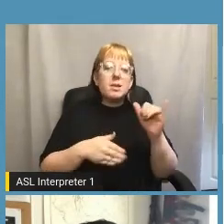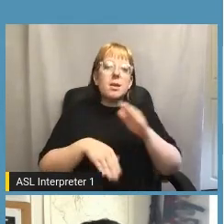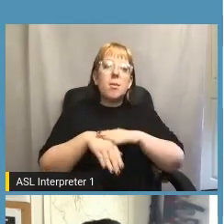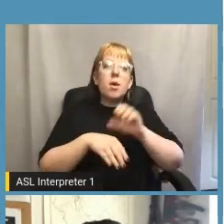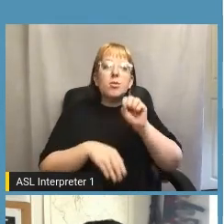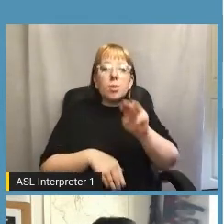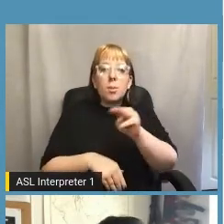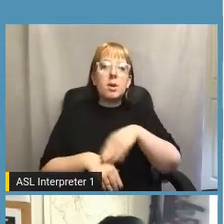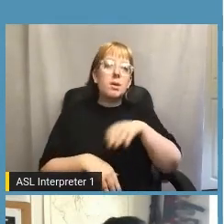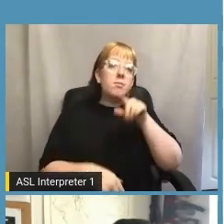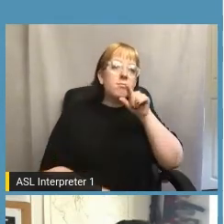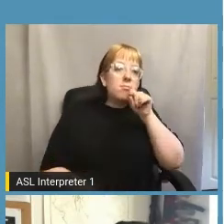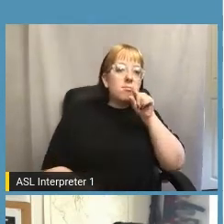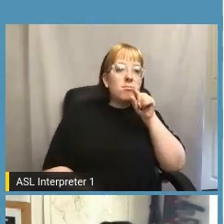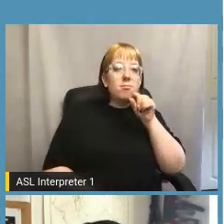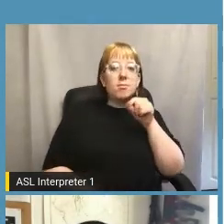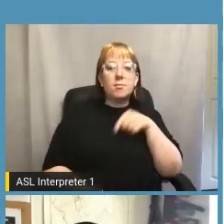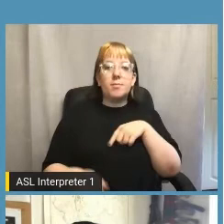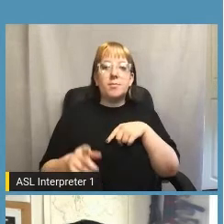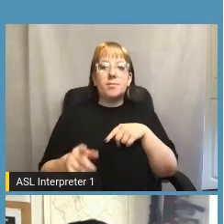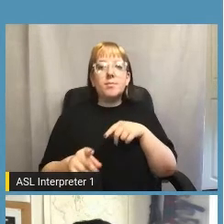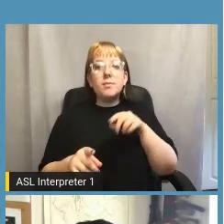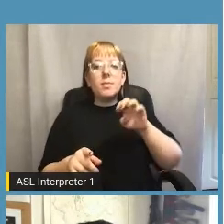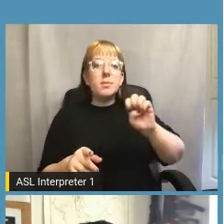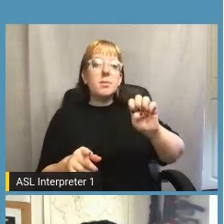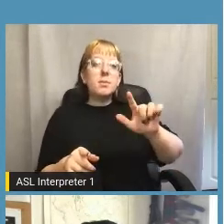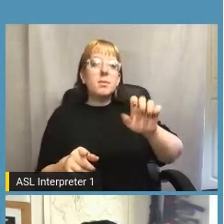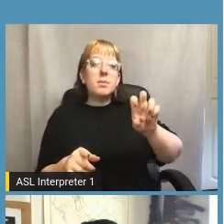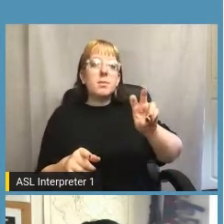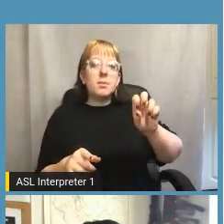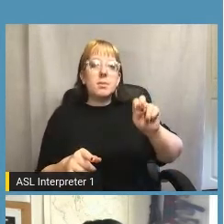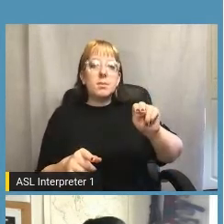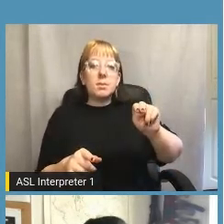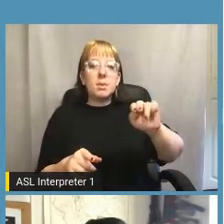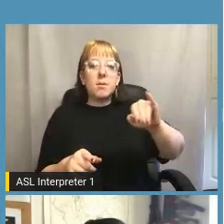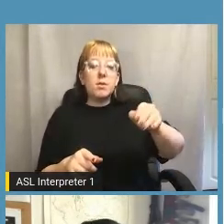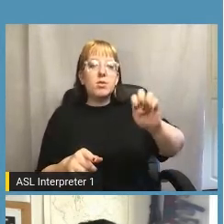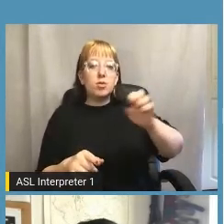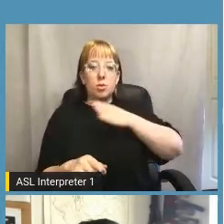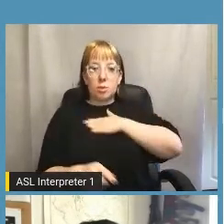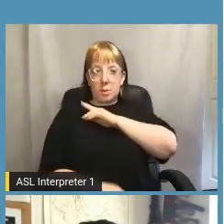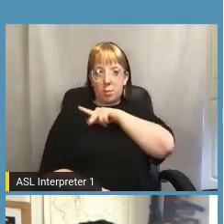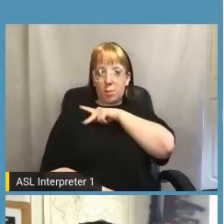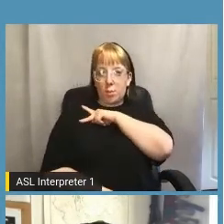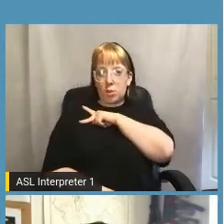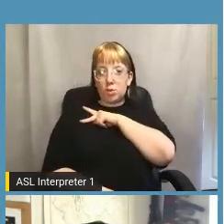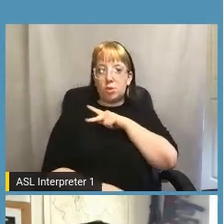Twitter. 11 Joe is my personal thing on Instagram. And for us on Facebook, it's